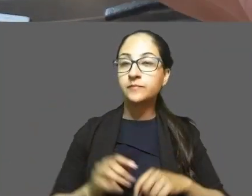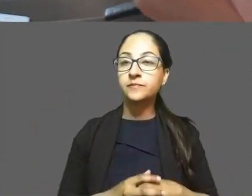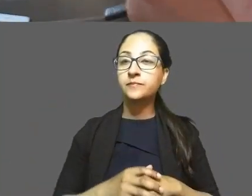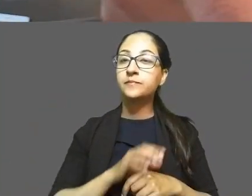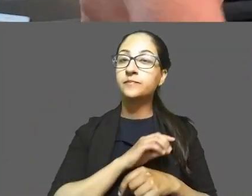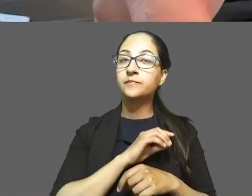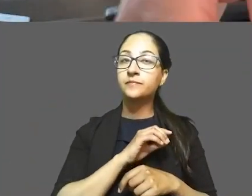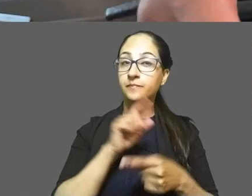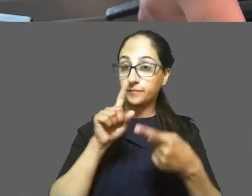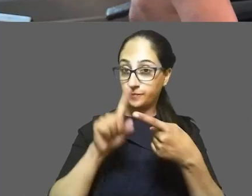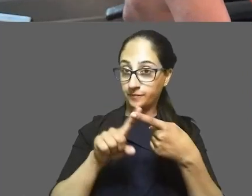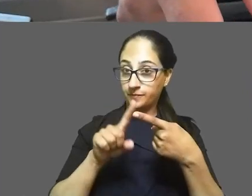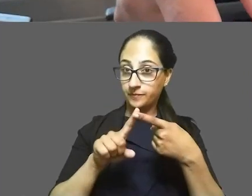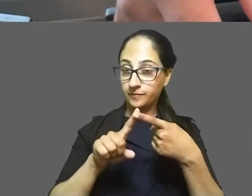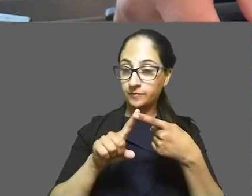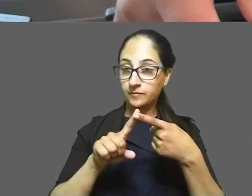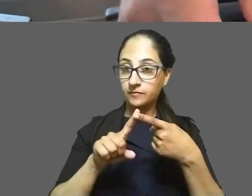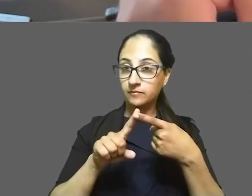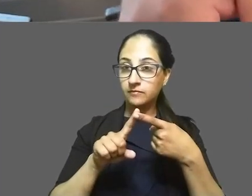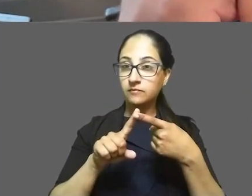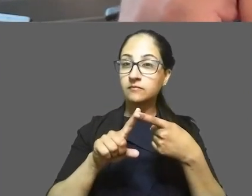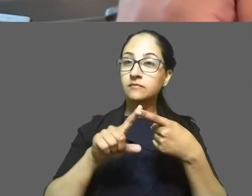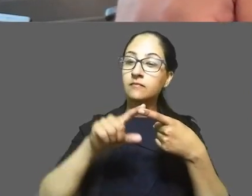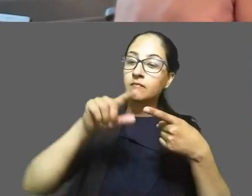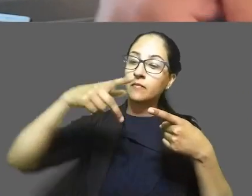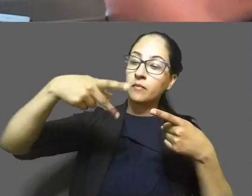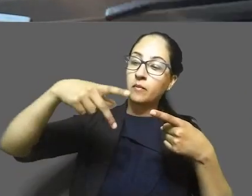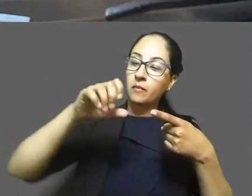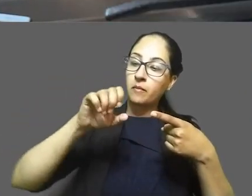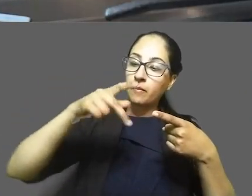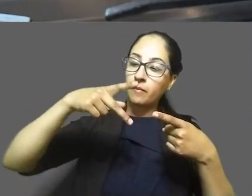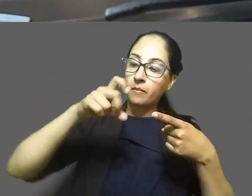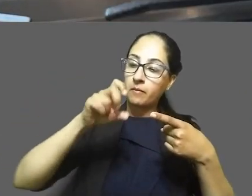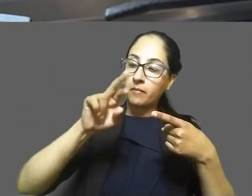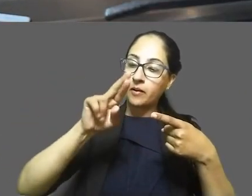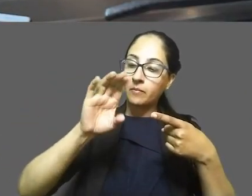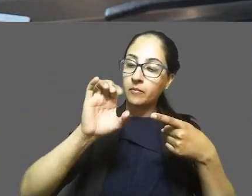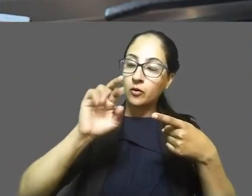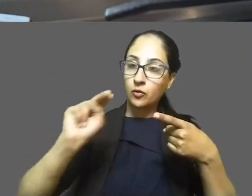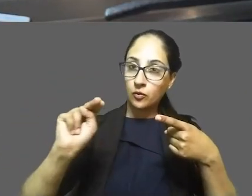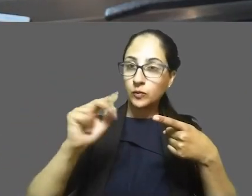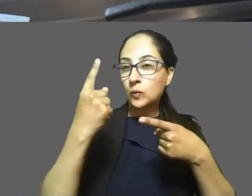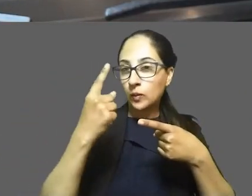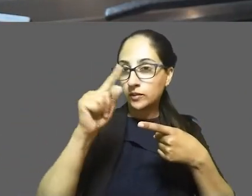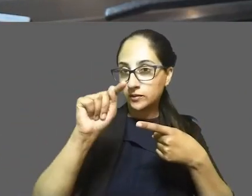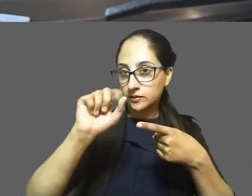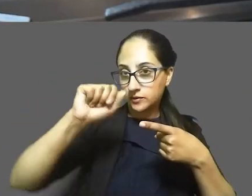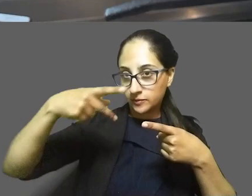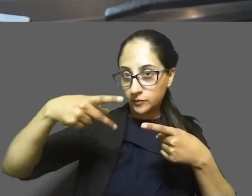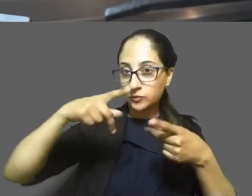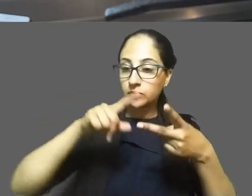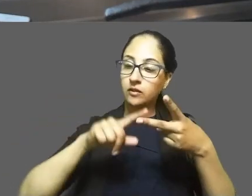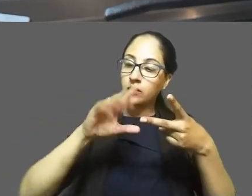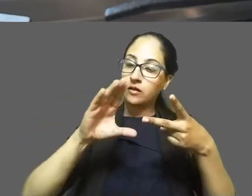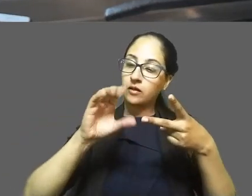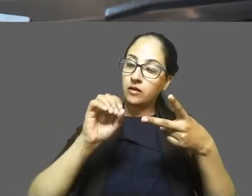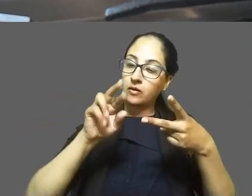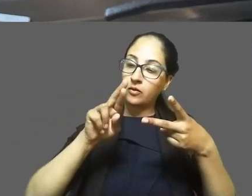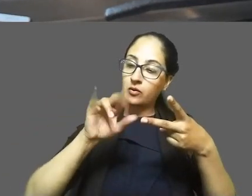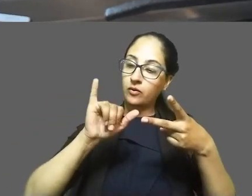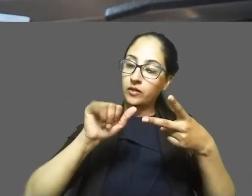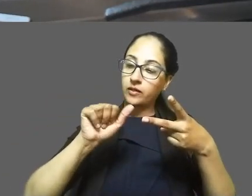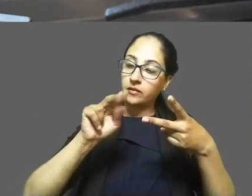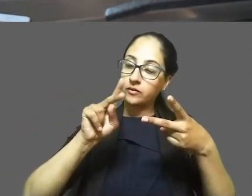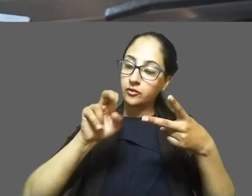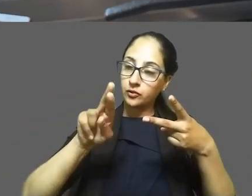And we have our spices here. We have a teaspoon of peppercorns, 2 teaspoons